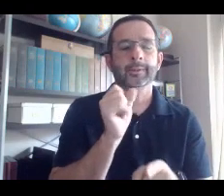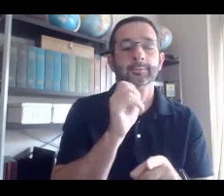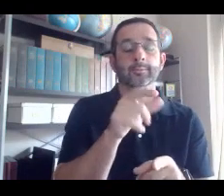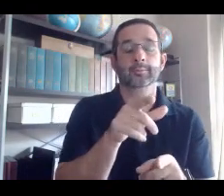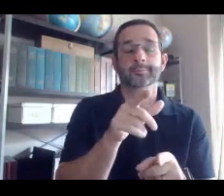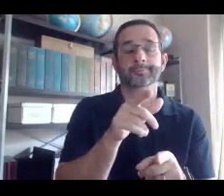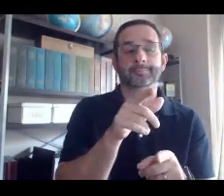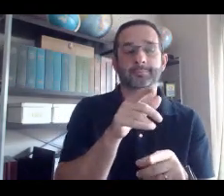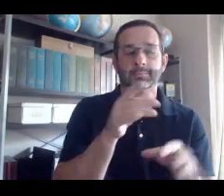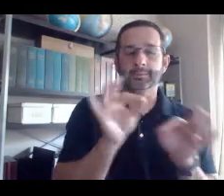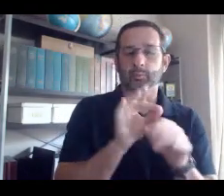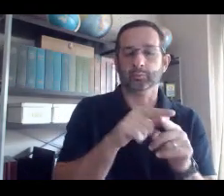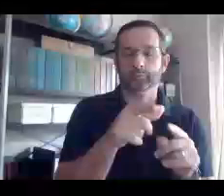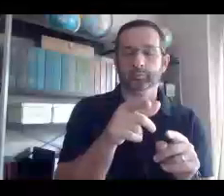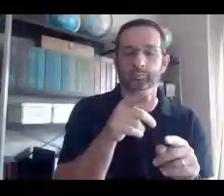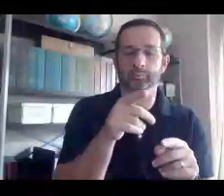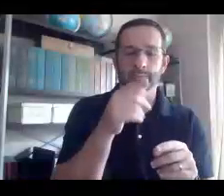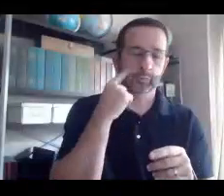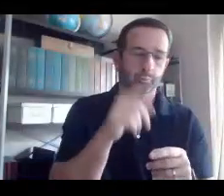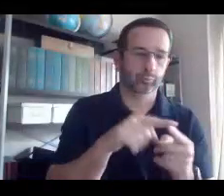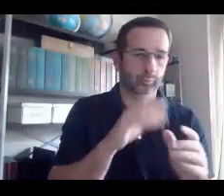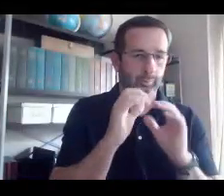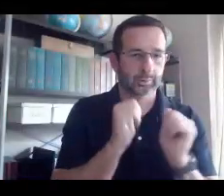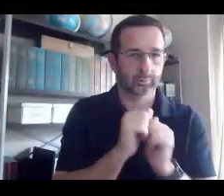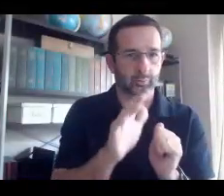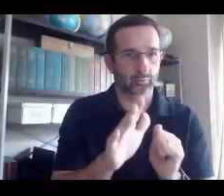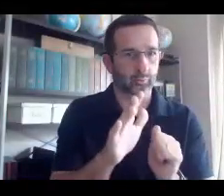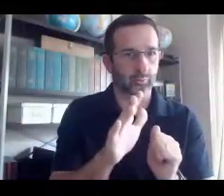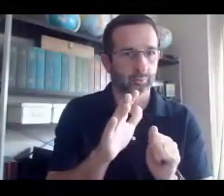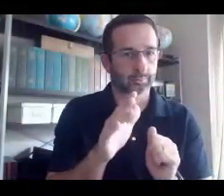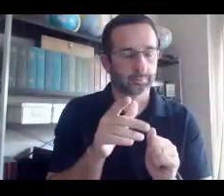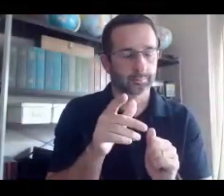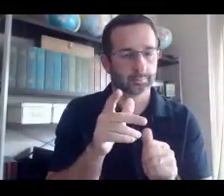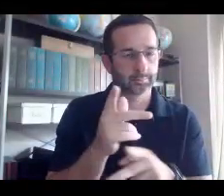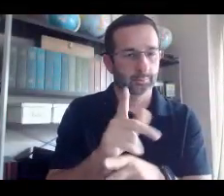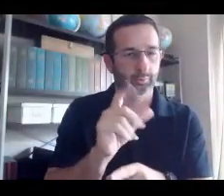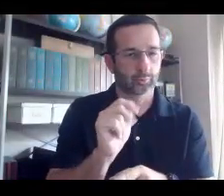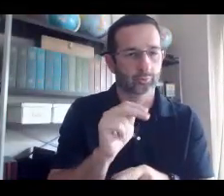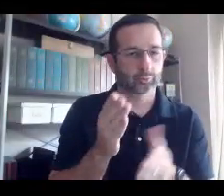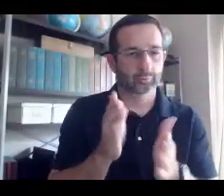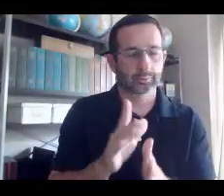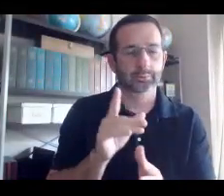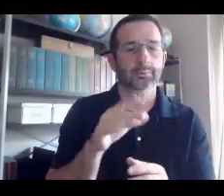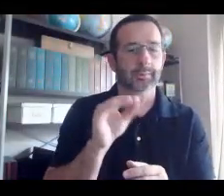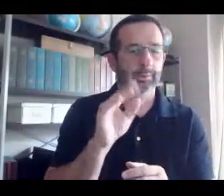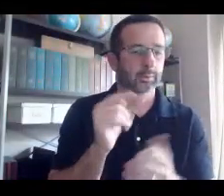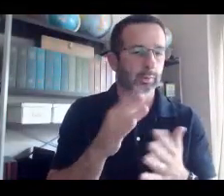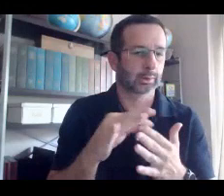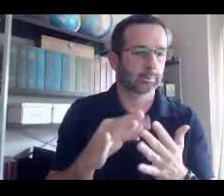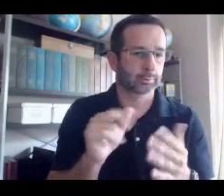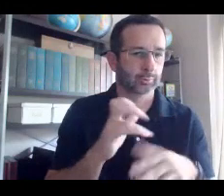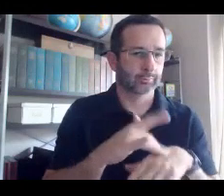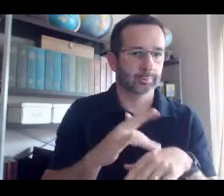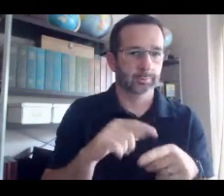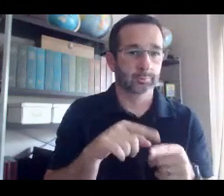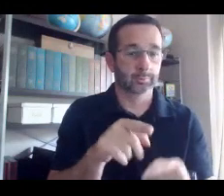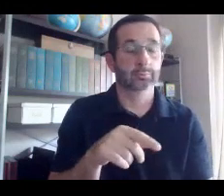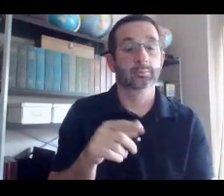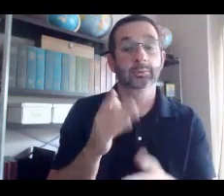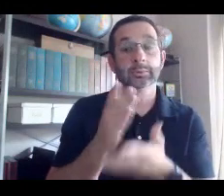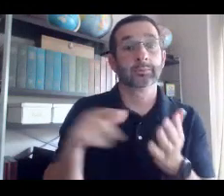Okay, we had a freezing screen. Okay. So please communicate with your loan servicer